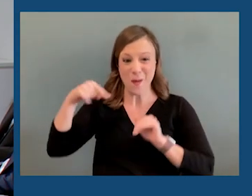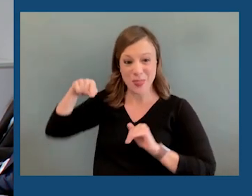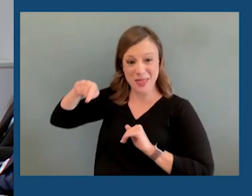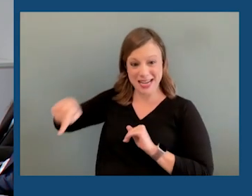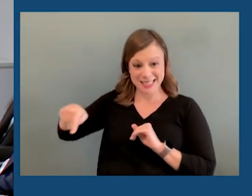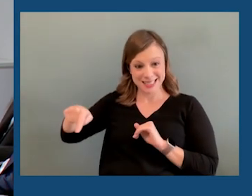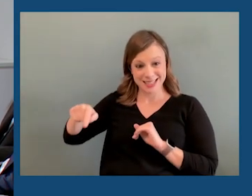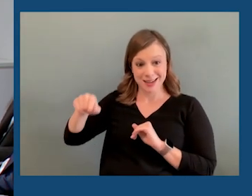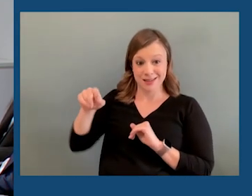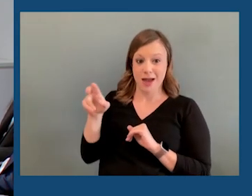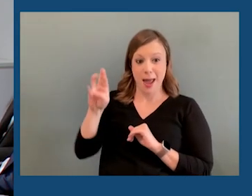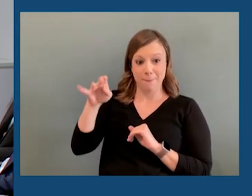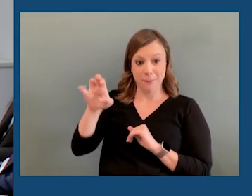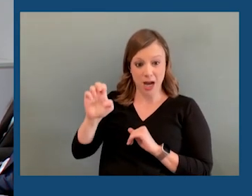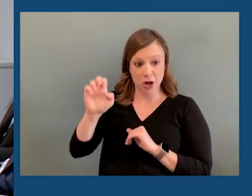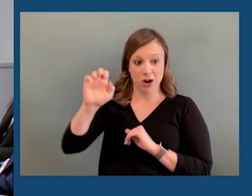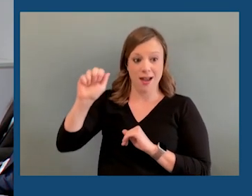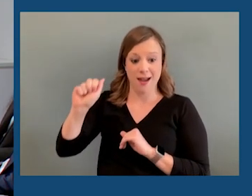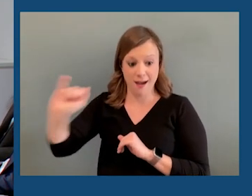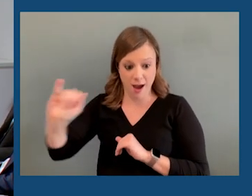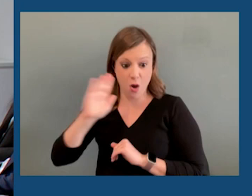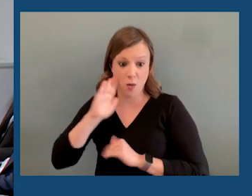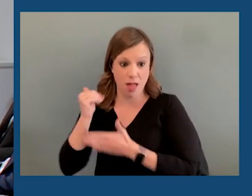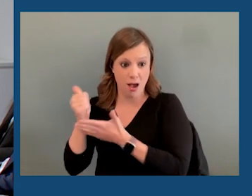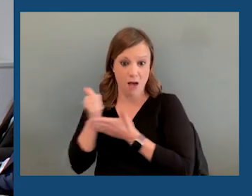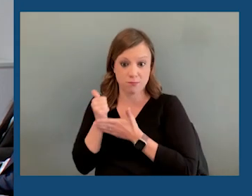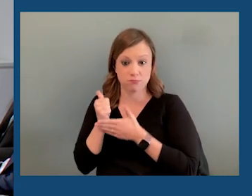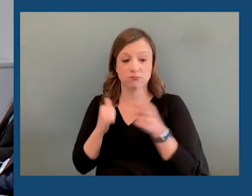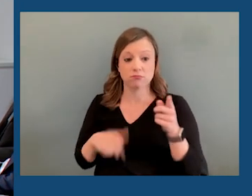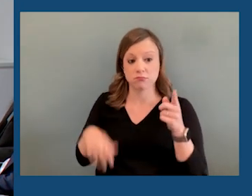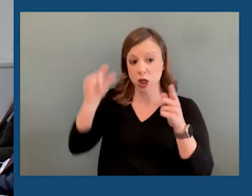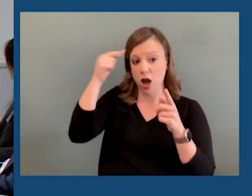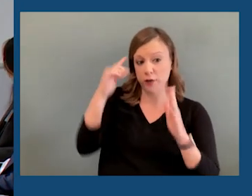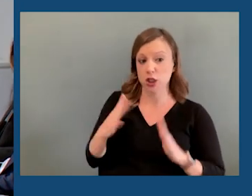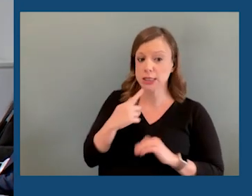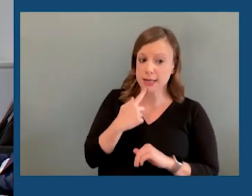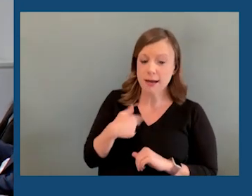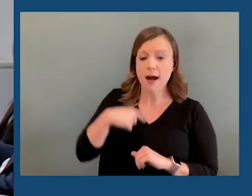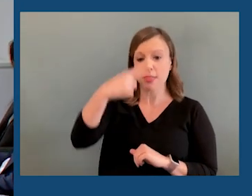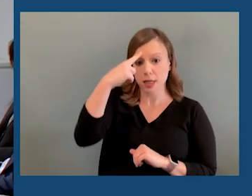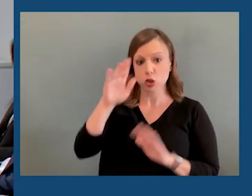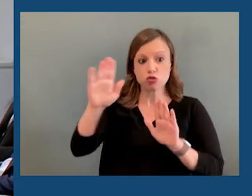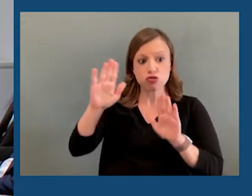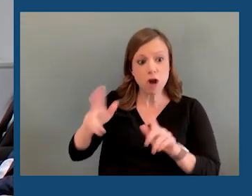important. I think it's a great recruitment tool. In fact, I hosted it. I'm using it already.